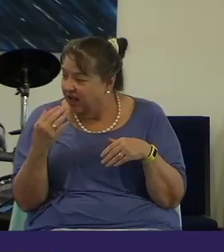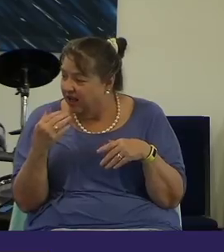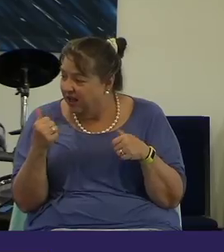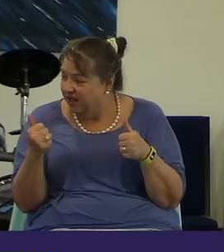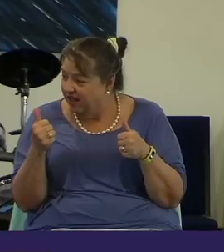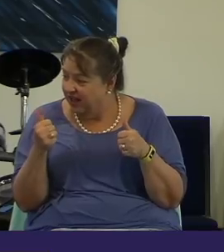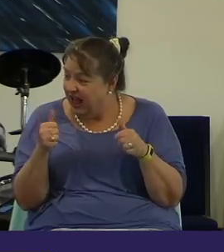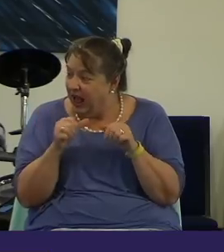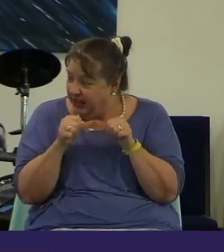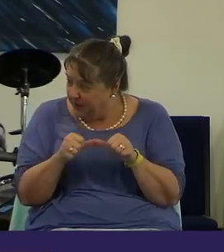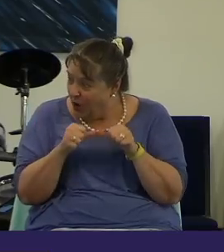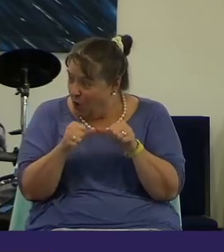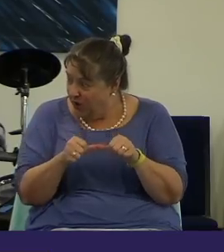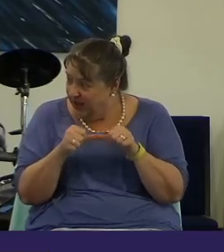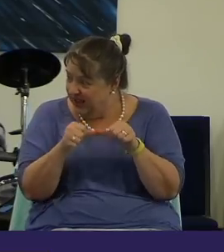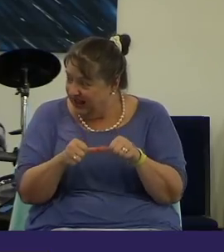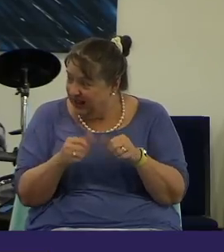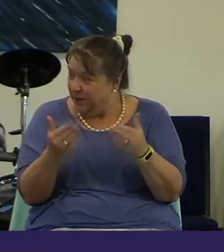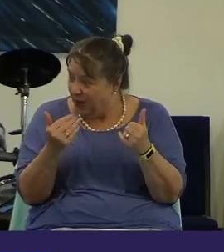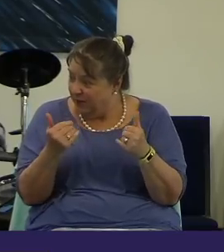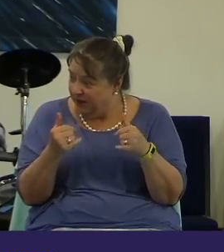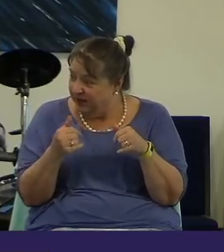good, too. Keep going.